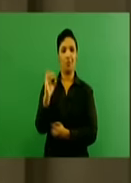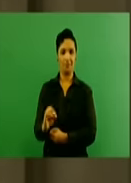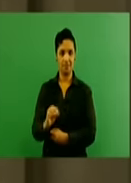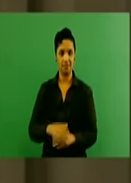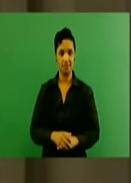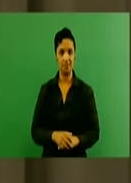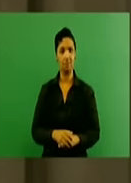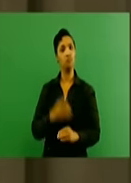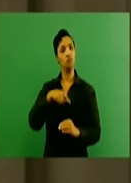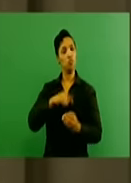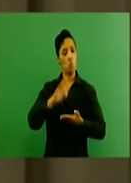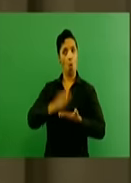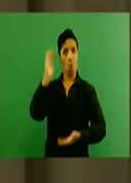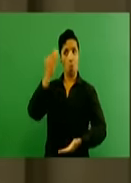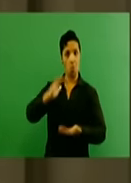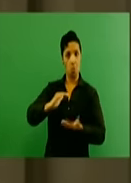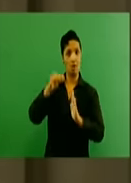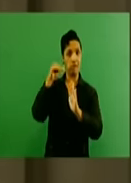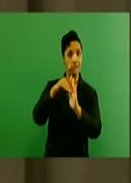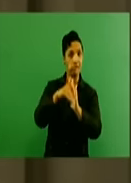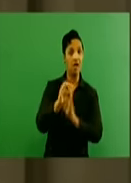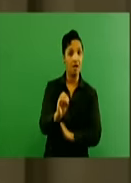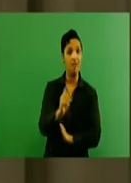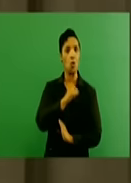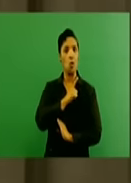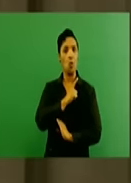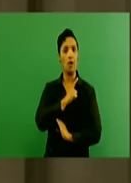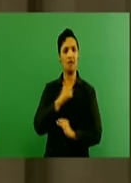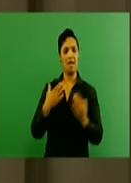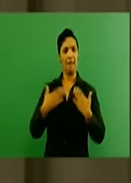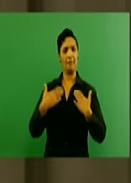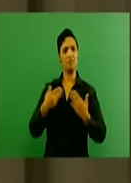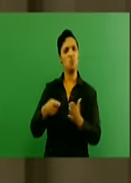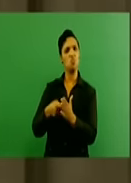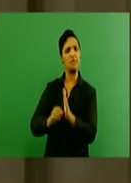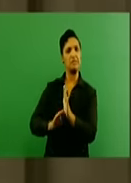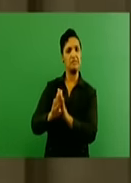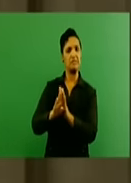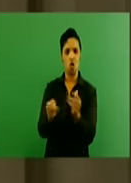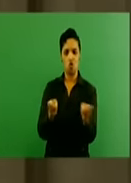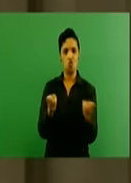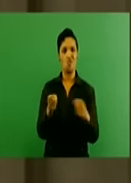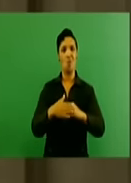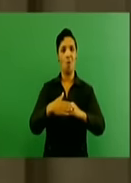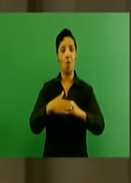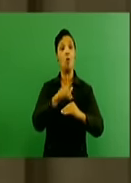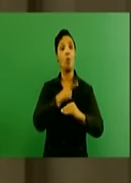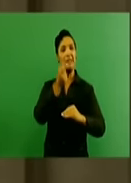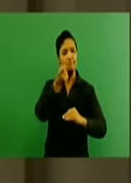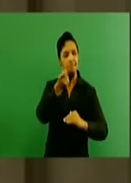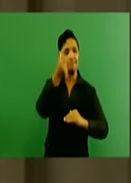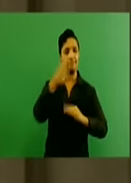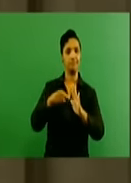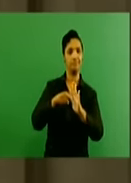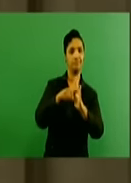The downward revisions are due in part to lower administered price inflation, despite a small upward